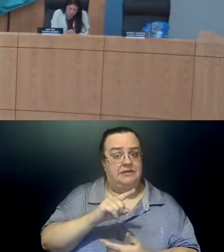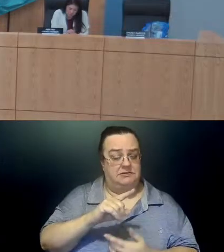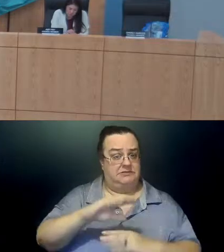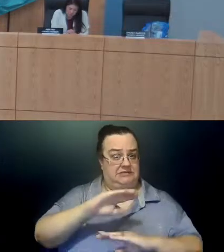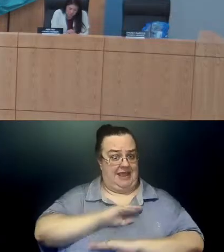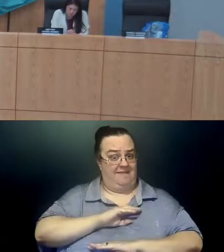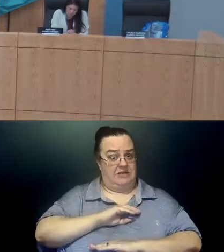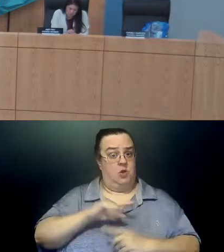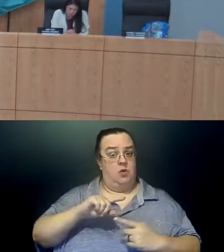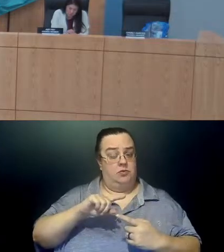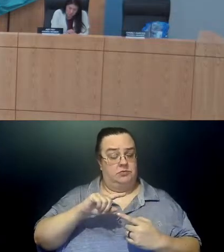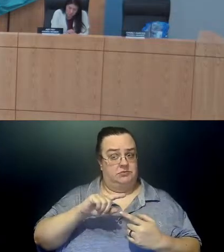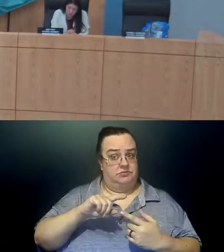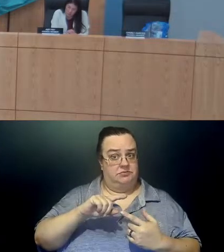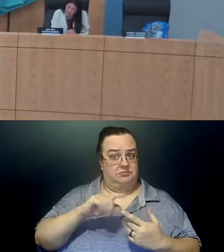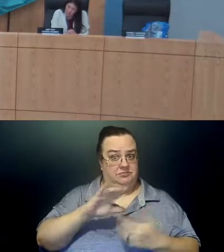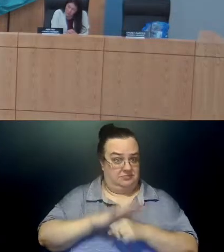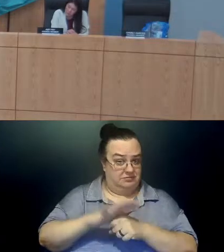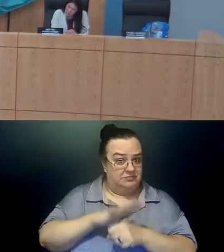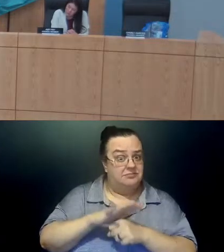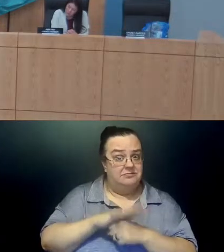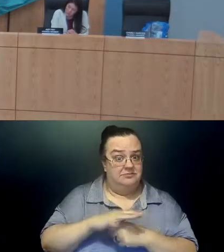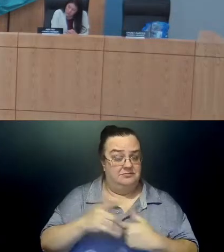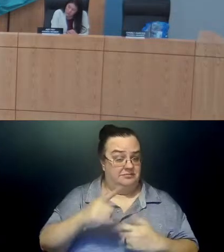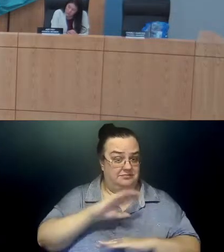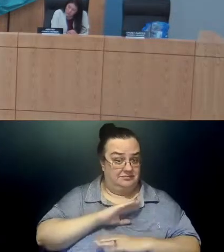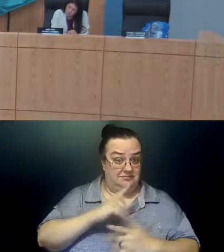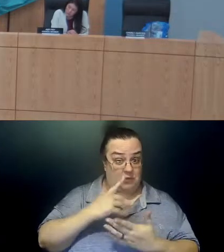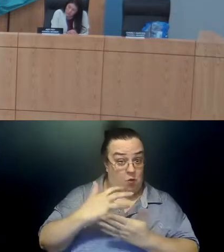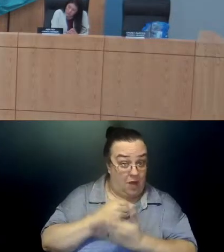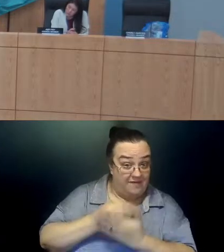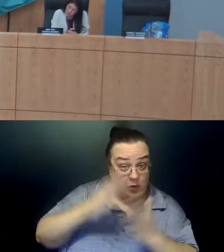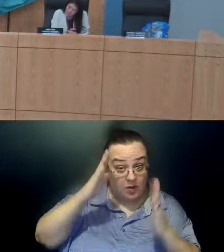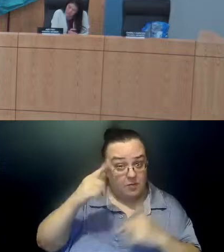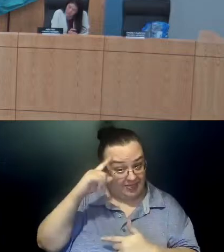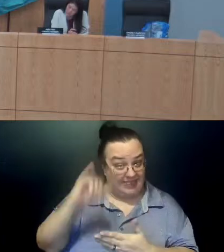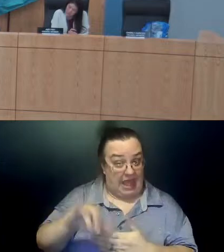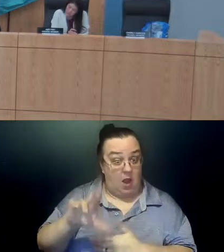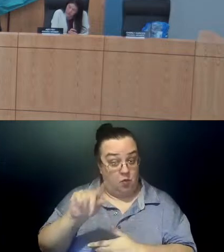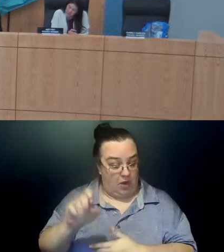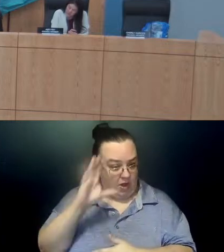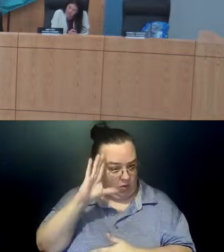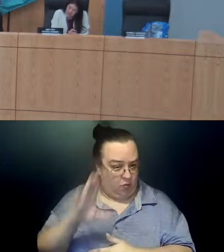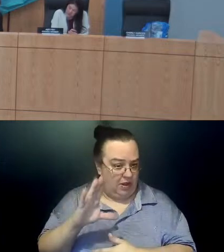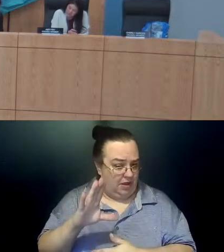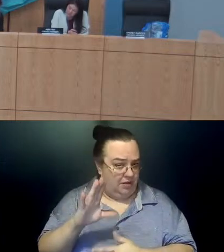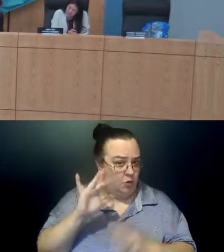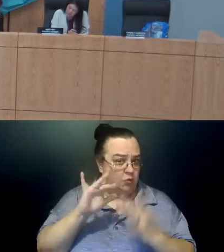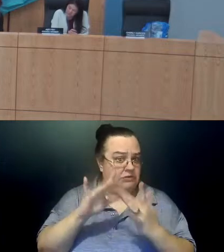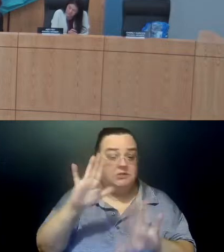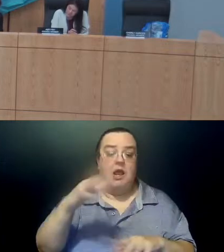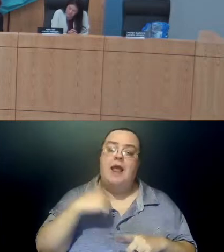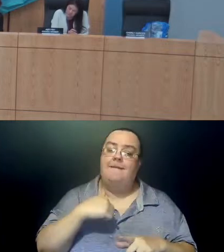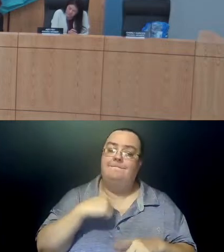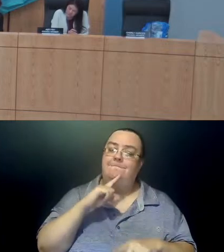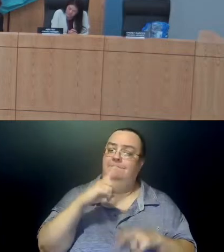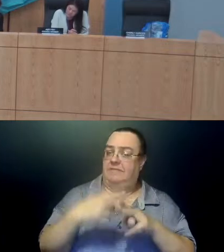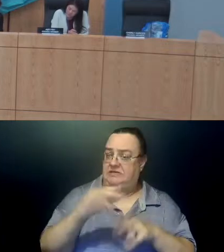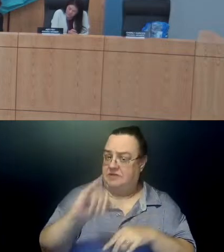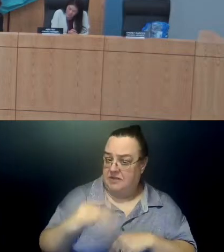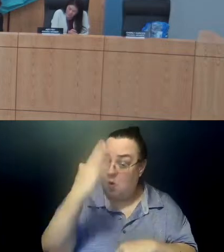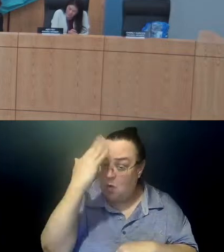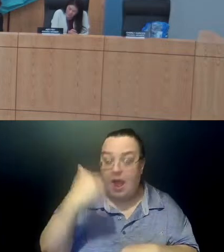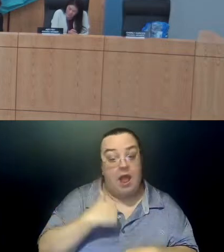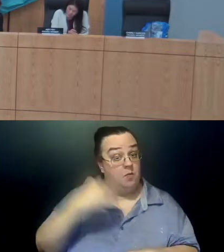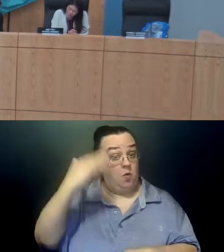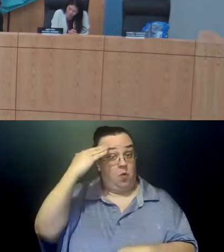the revenue expectations that you think that rate will reach? And I raise this because I'm aware that a lot